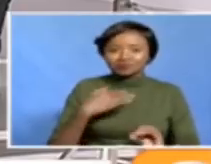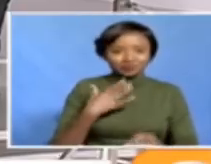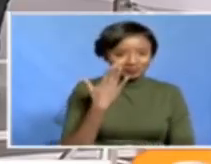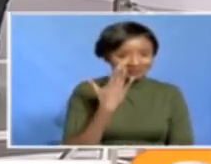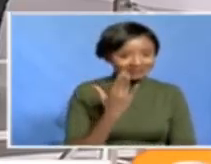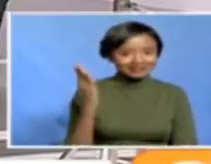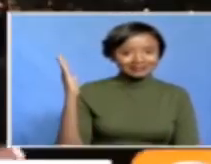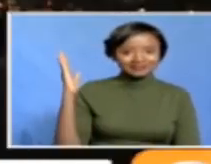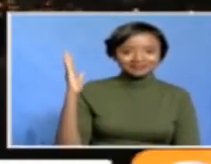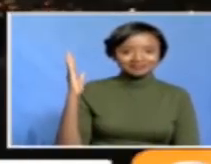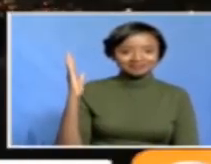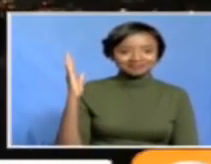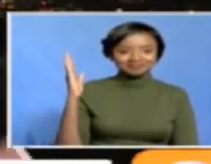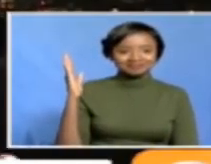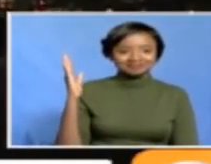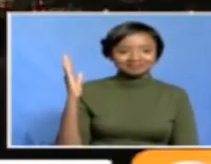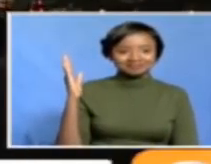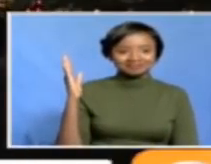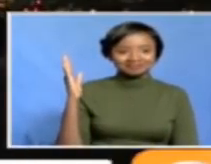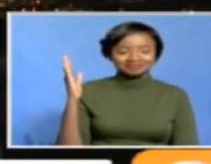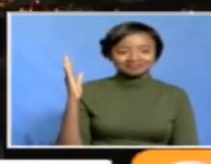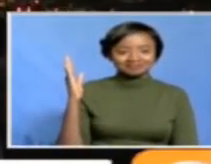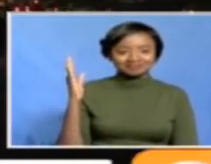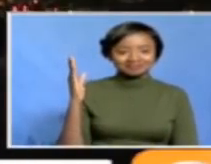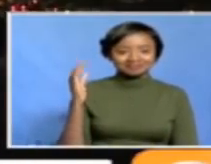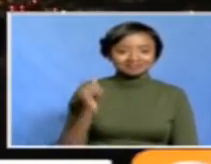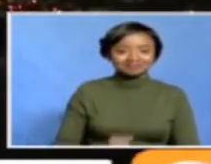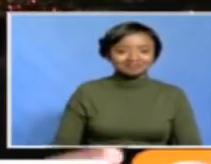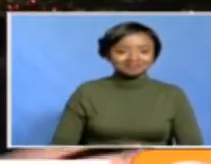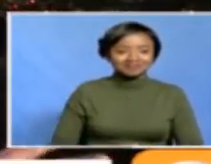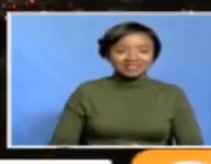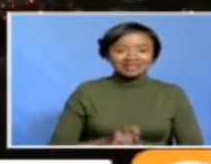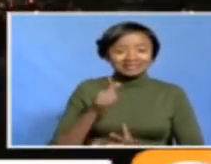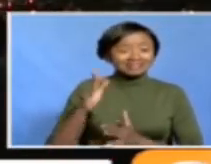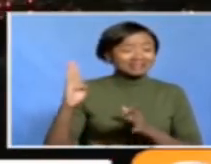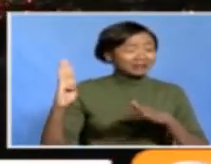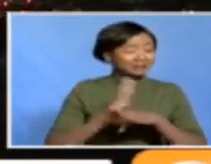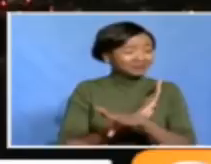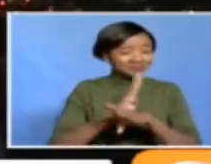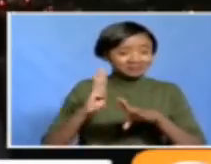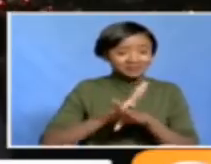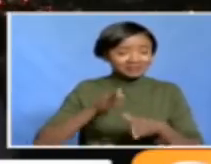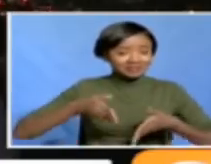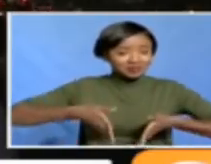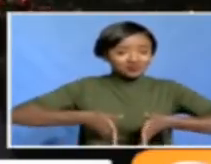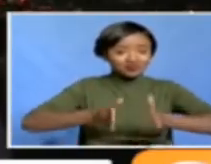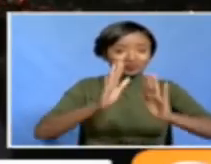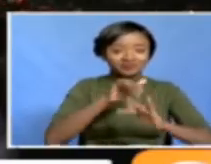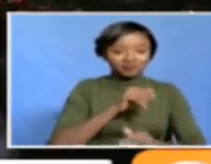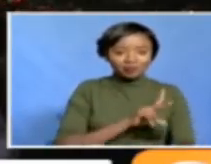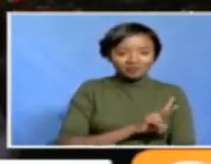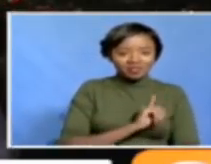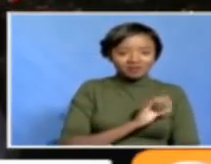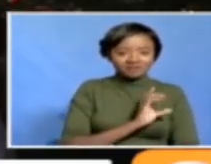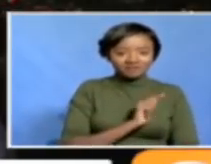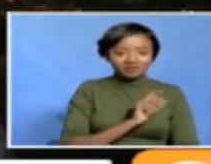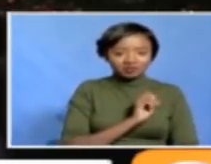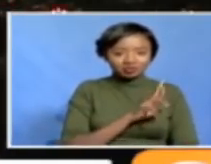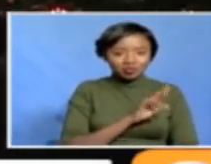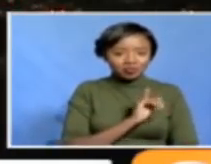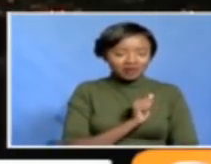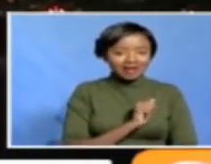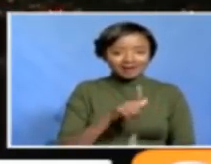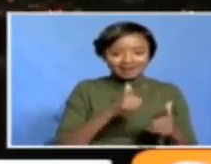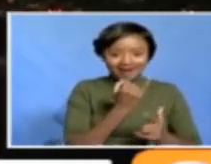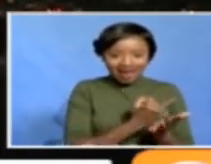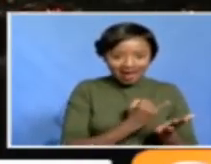It's right here behind me. And this is one of the busiest routes out of Victoria Island, which is a financial hub here in